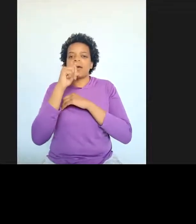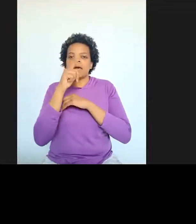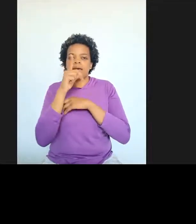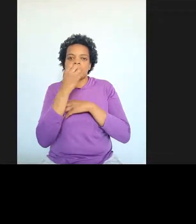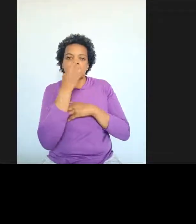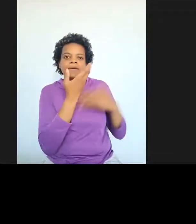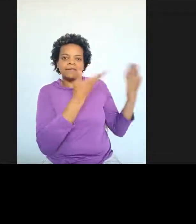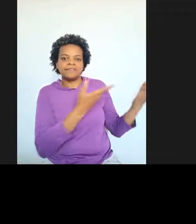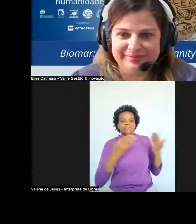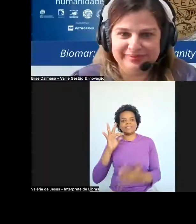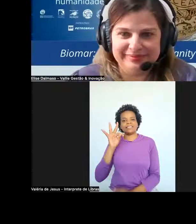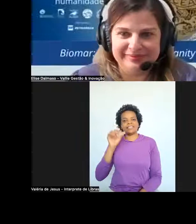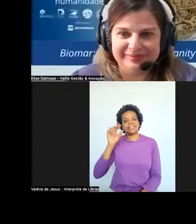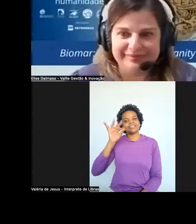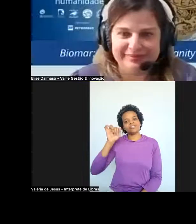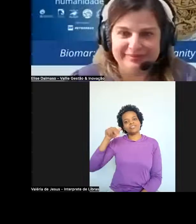birds. Be most welcome, Tatiana.